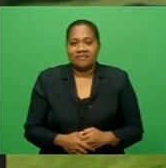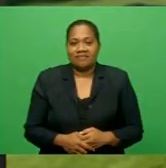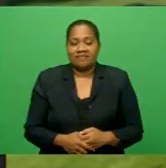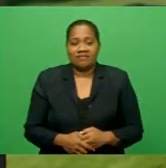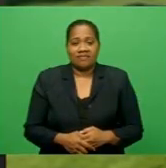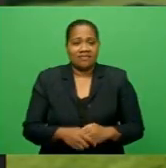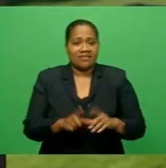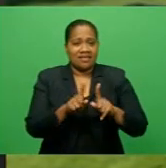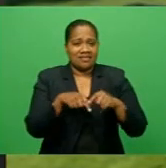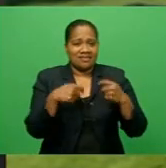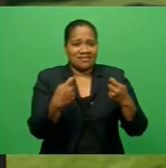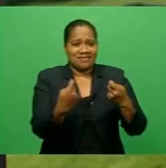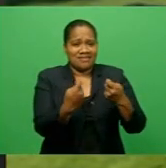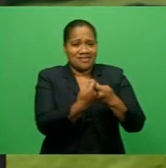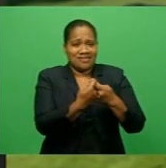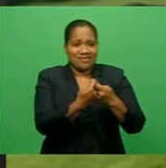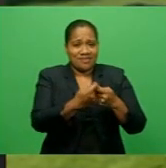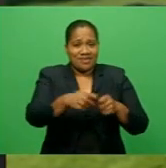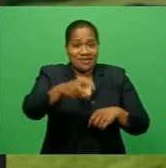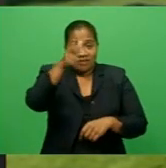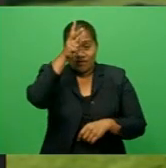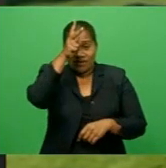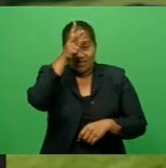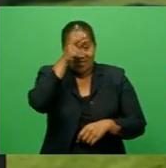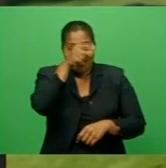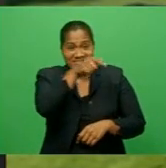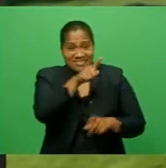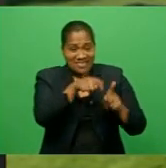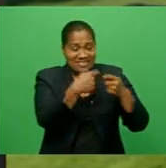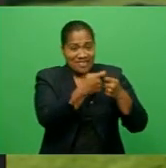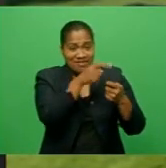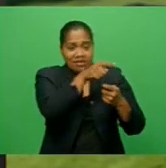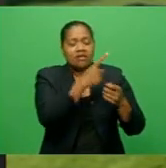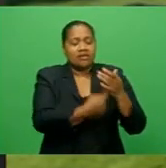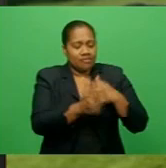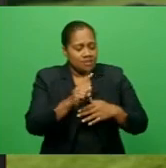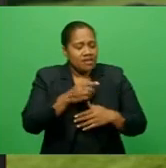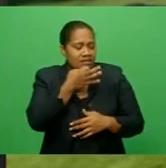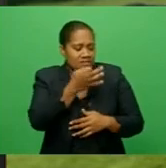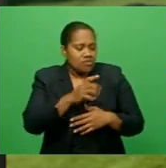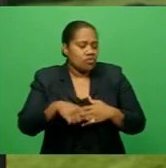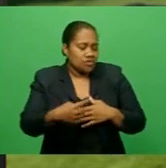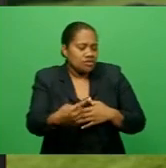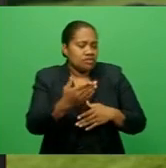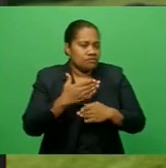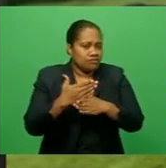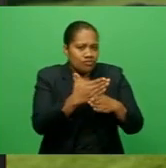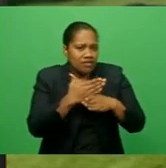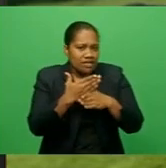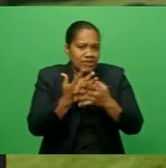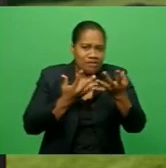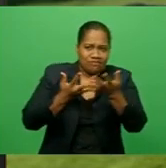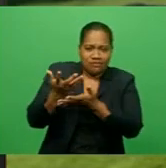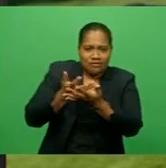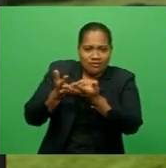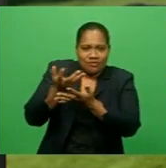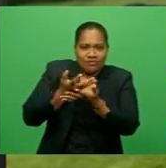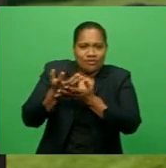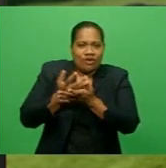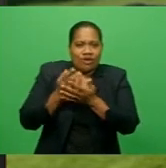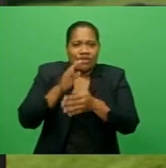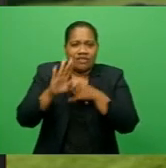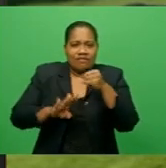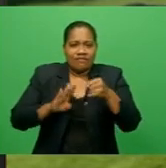The Flying Fijians players in France have been urged to keep working and training as discussions continue on their final Autumn Nations